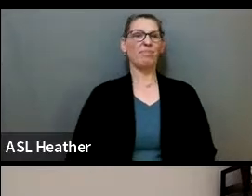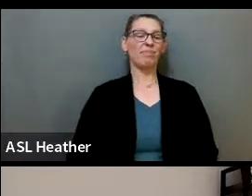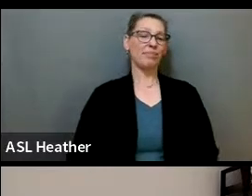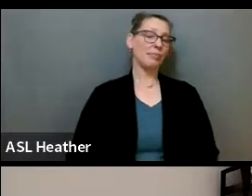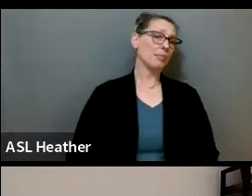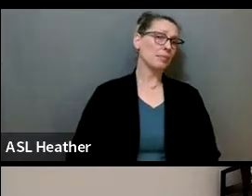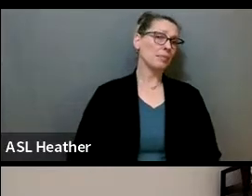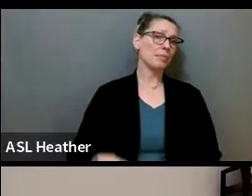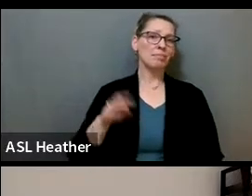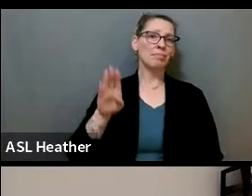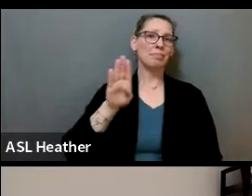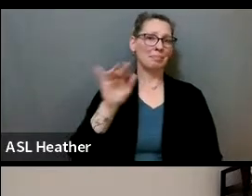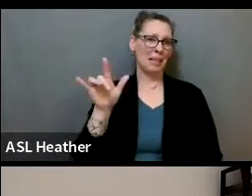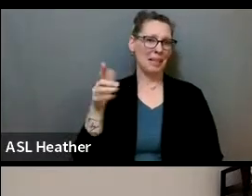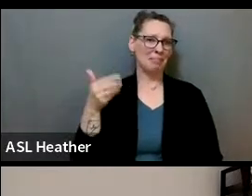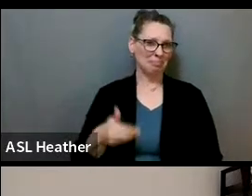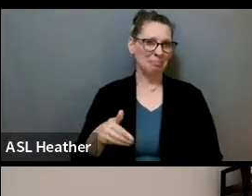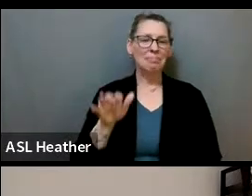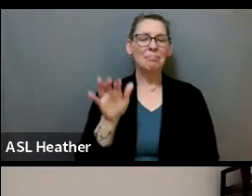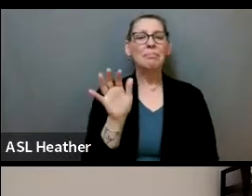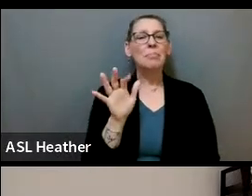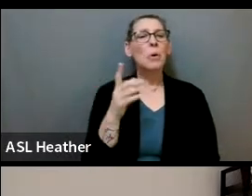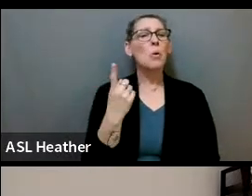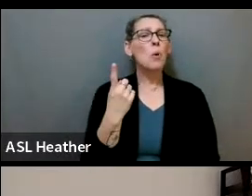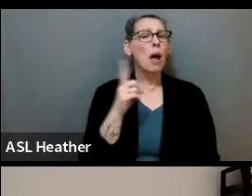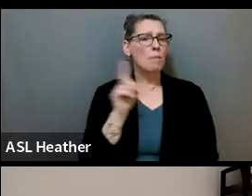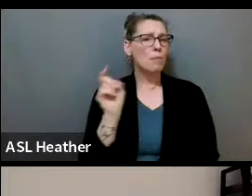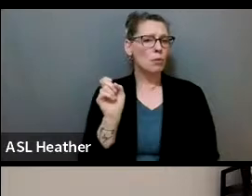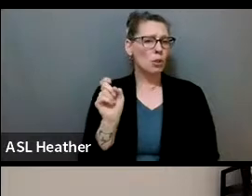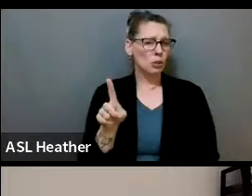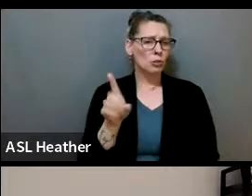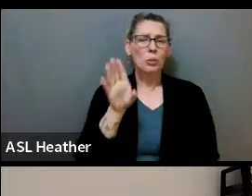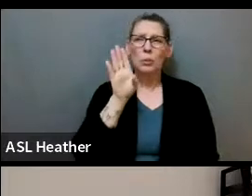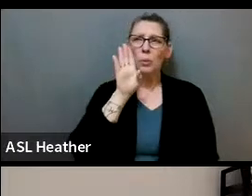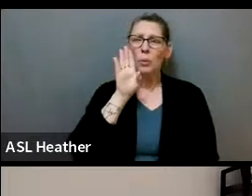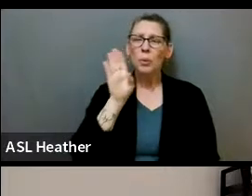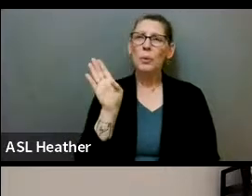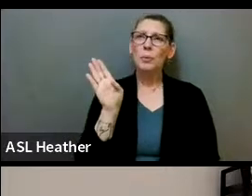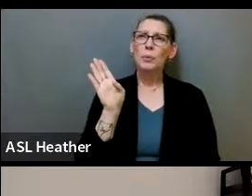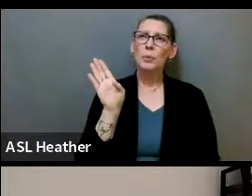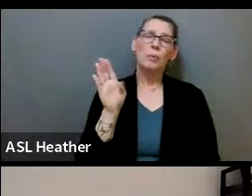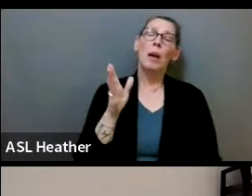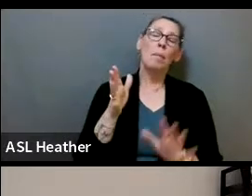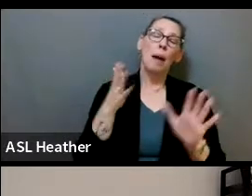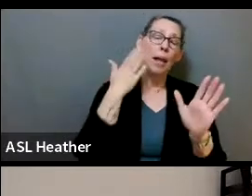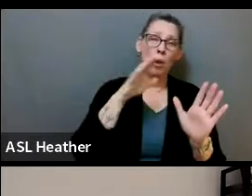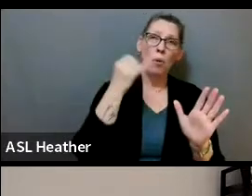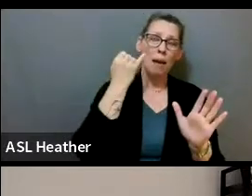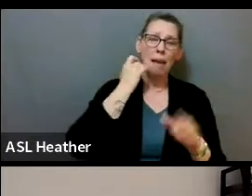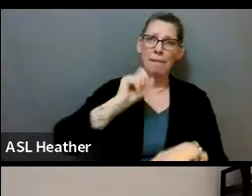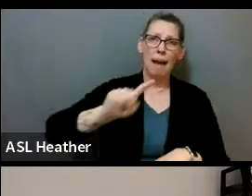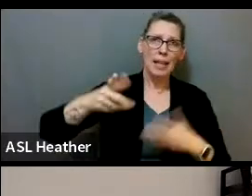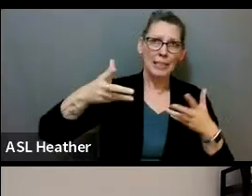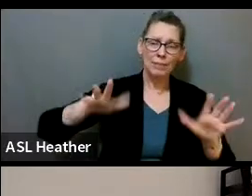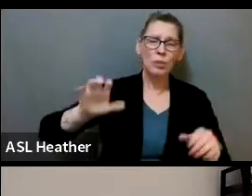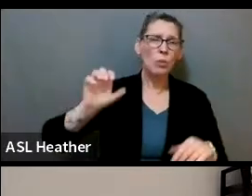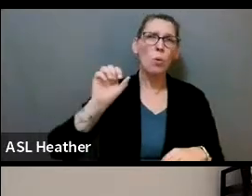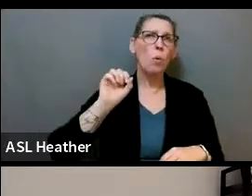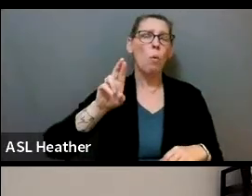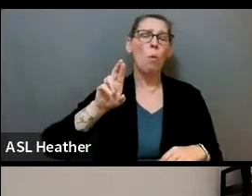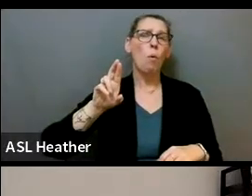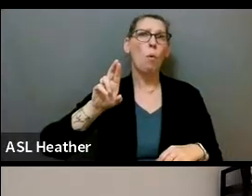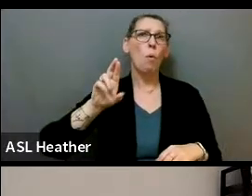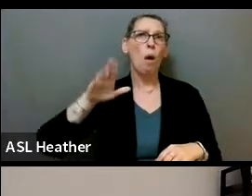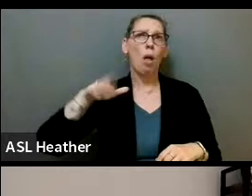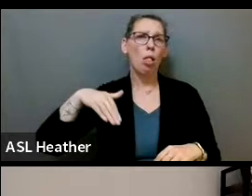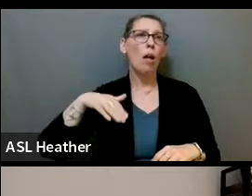I guess it's my turn. This is Bill. One of the questions I know that I don't know that it's been asked yet, or even